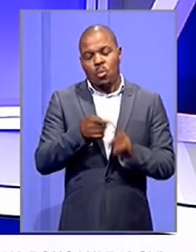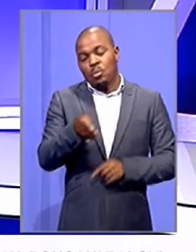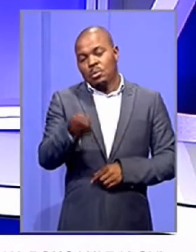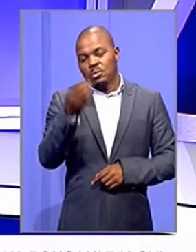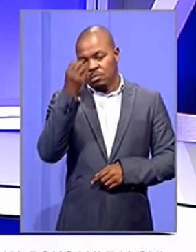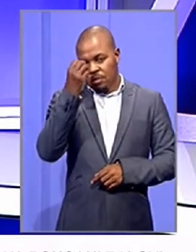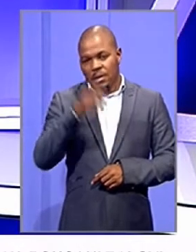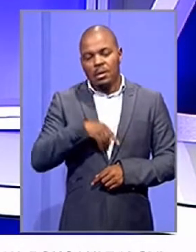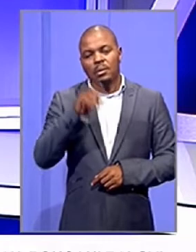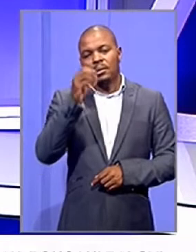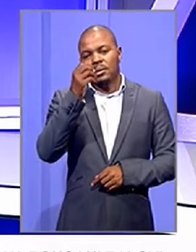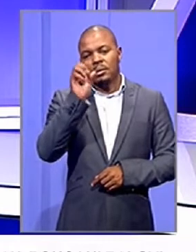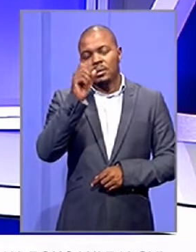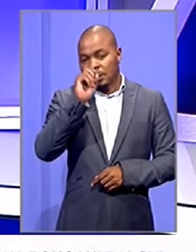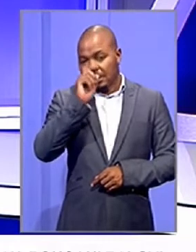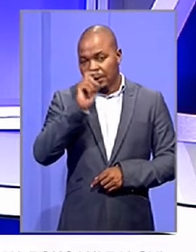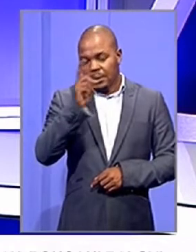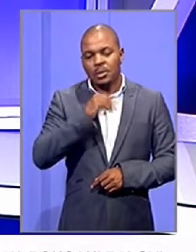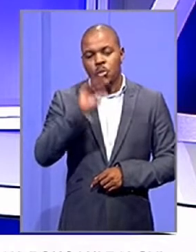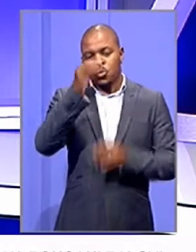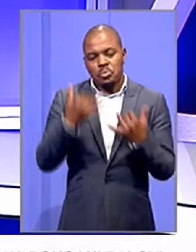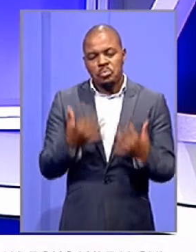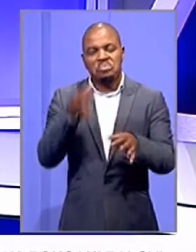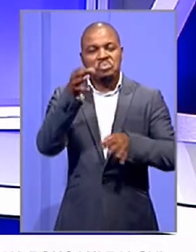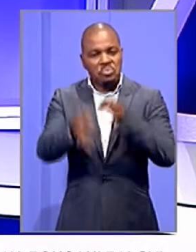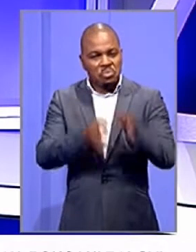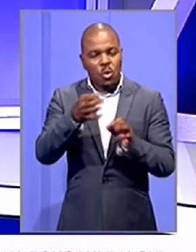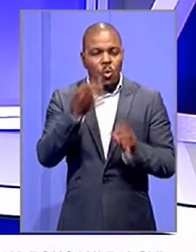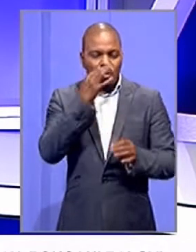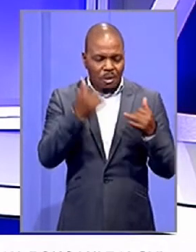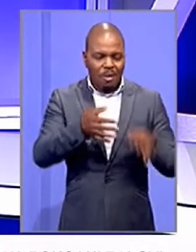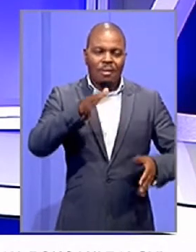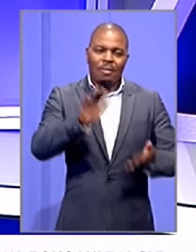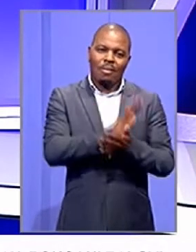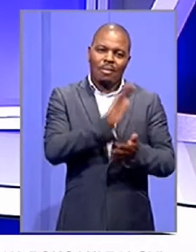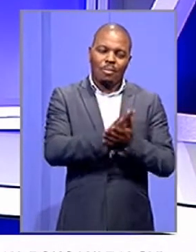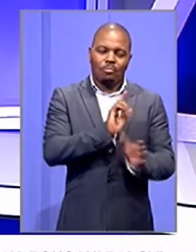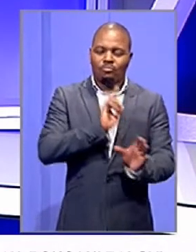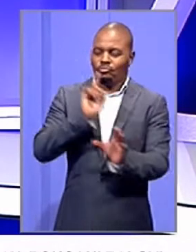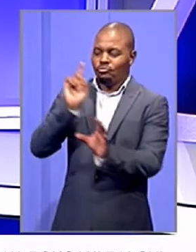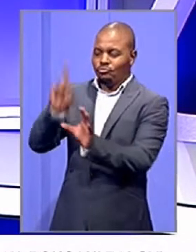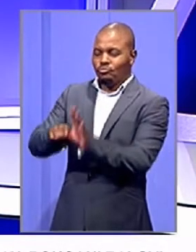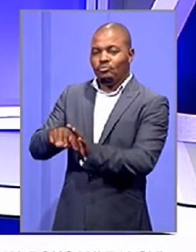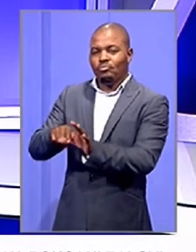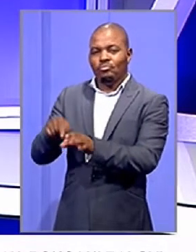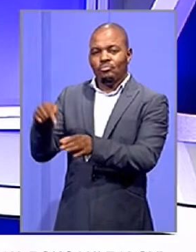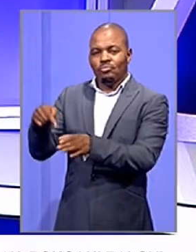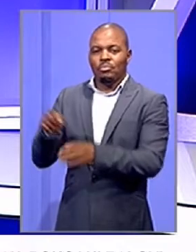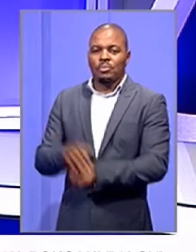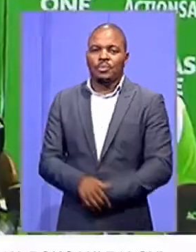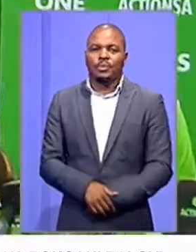Sandton, Baloyi o boletse gore o thabetse kgato ya bjale ya sepolitiki ye a itšerego.